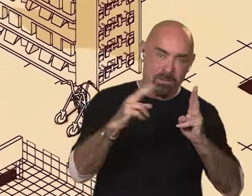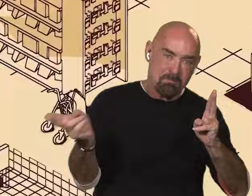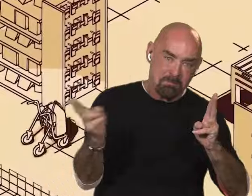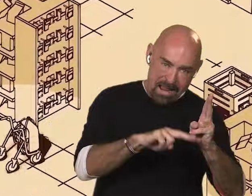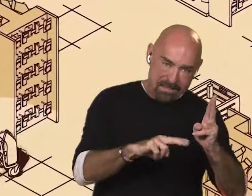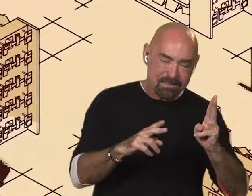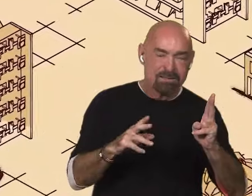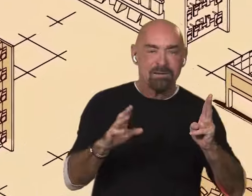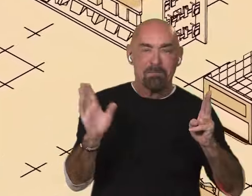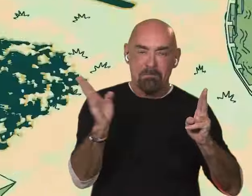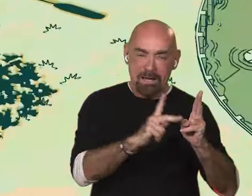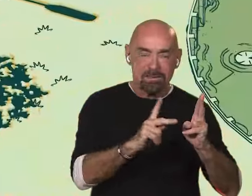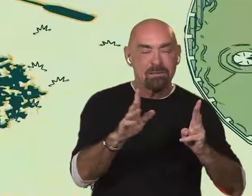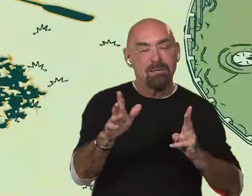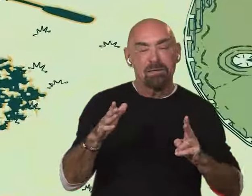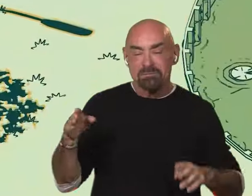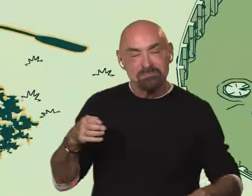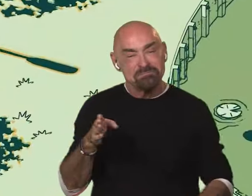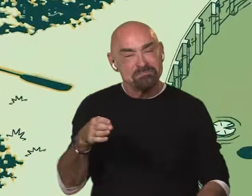back.